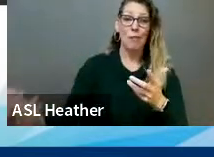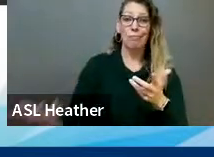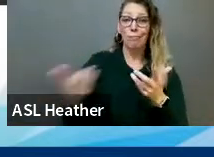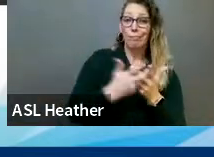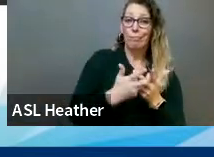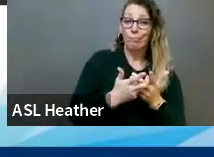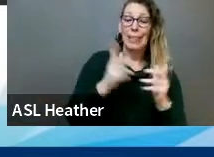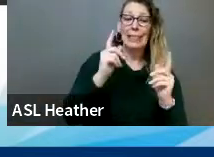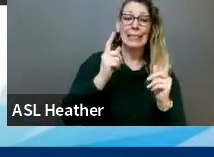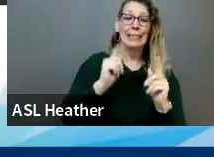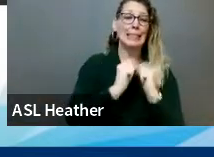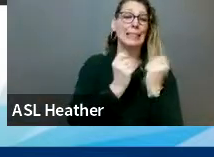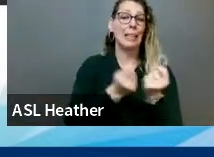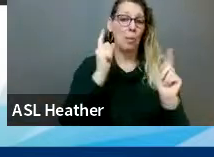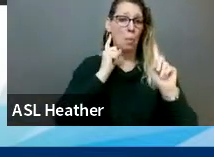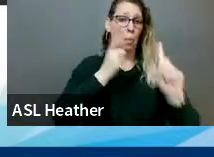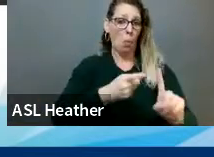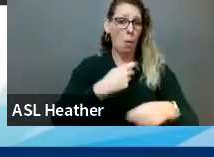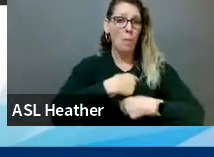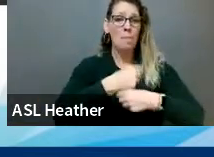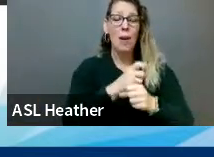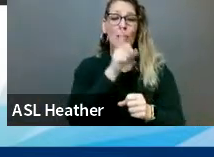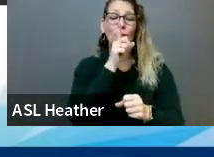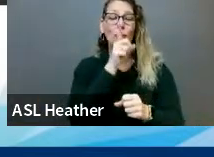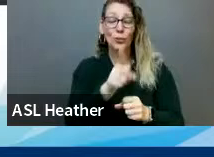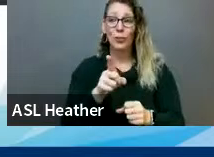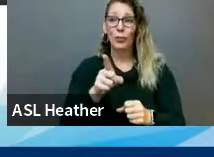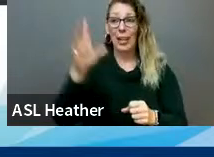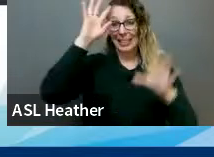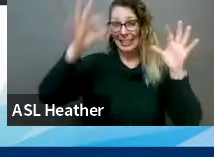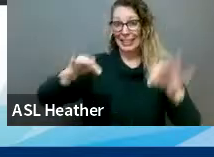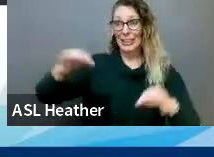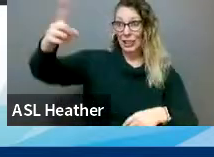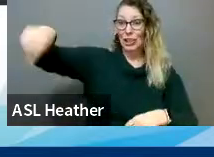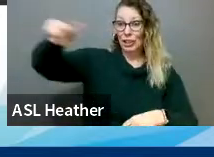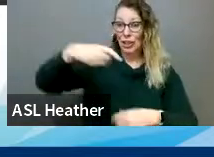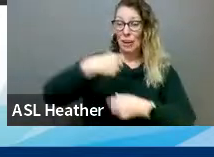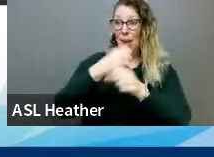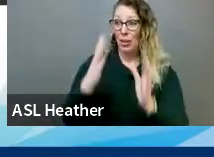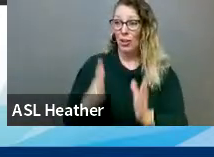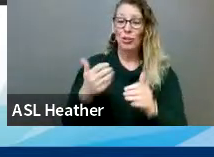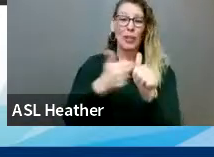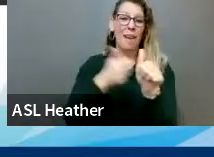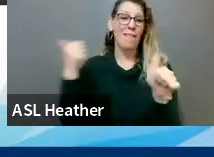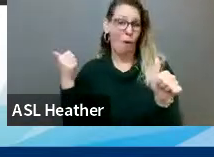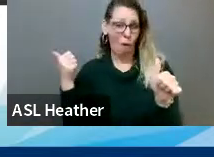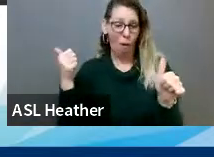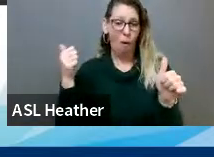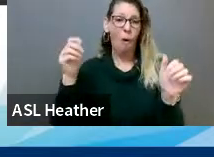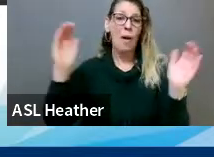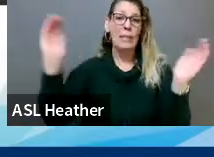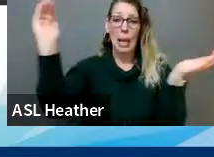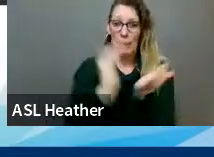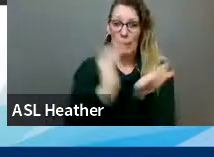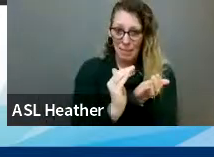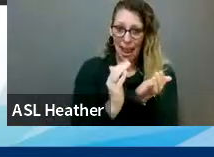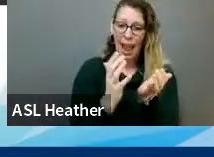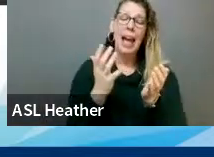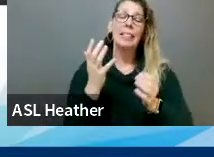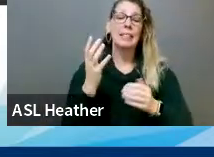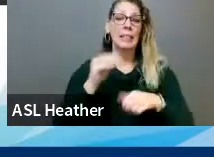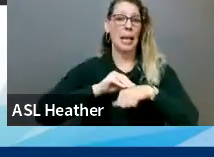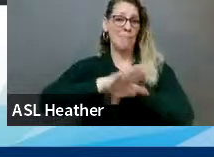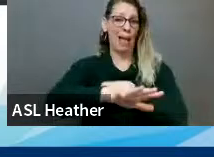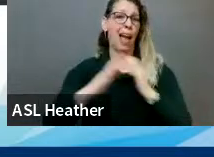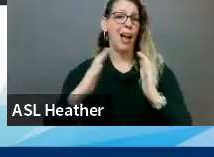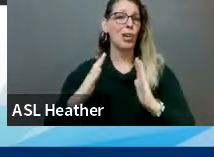team's goal of ensuring our decision makers for the IVR program consider how to avoid and minimize or mitigate impacts